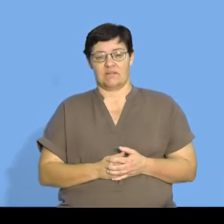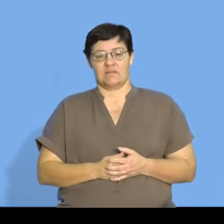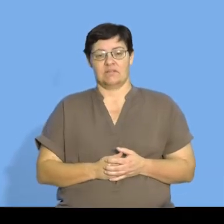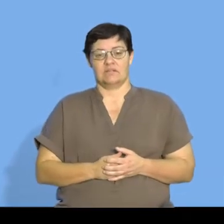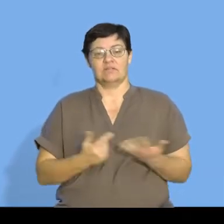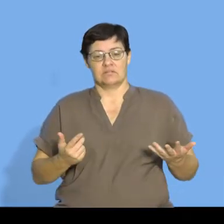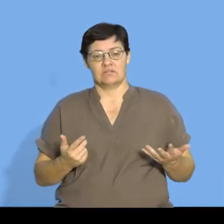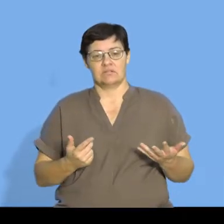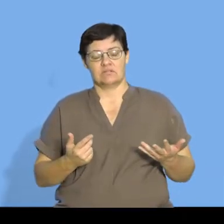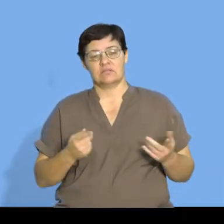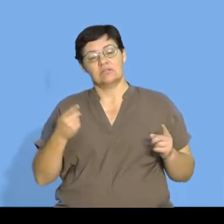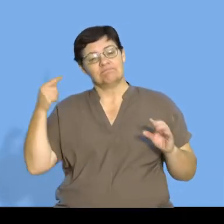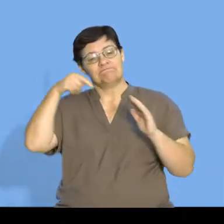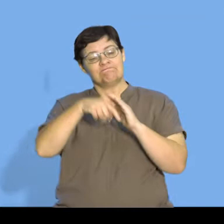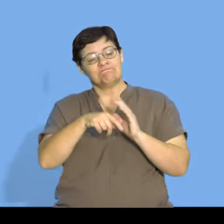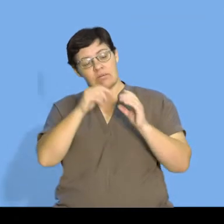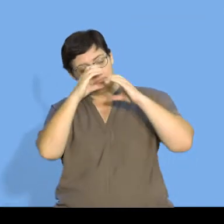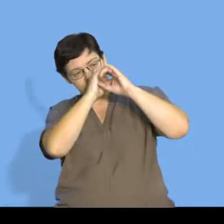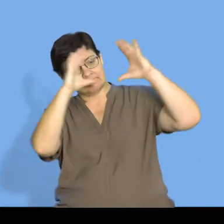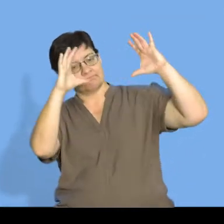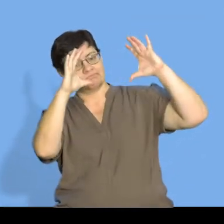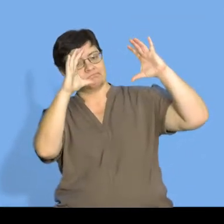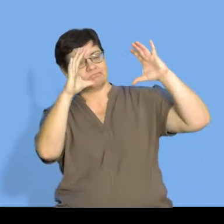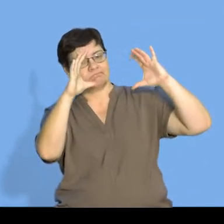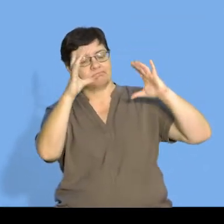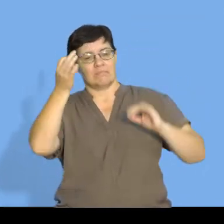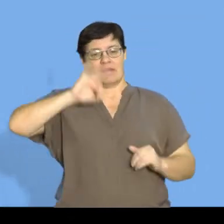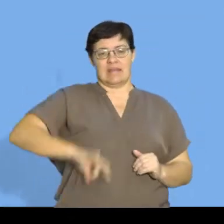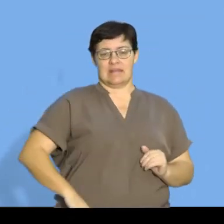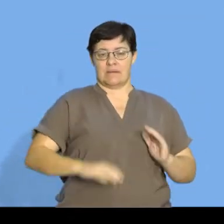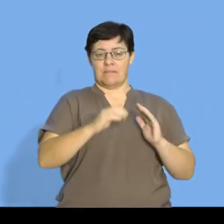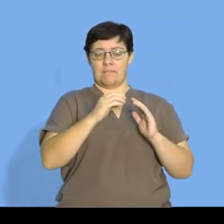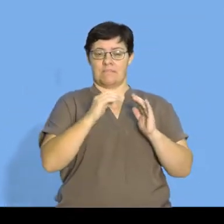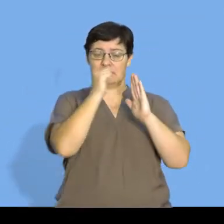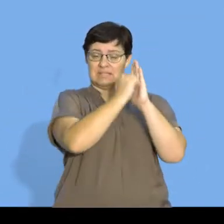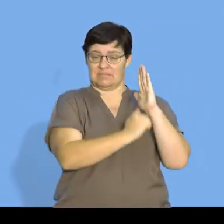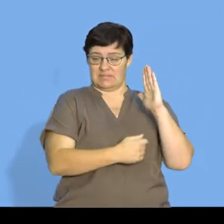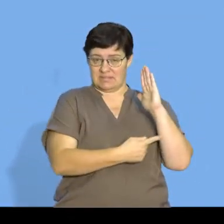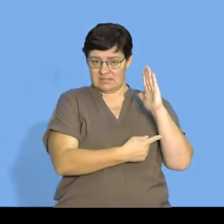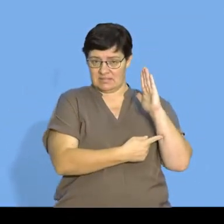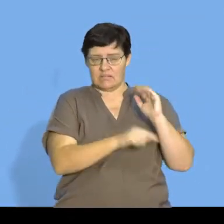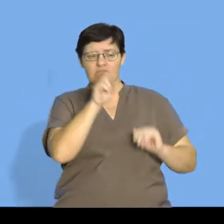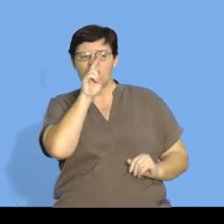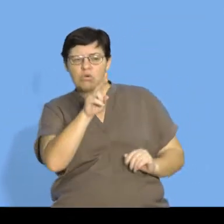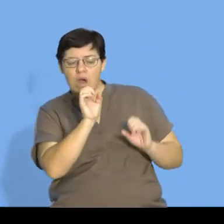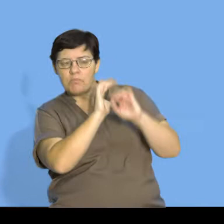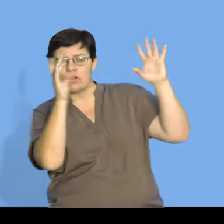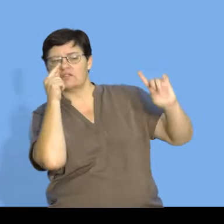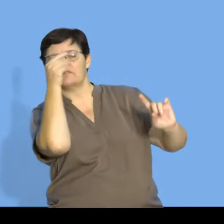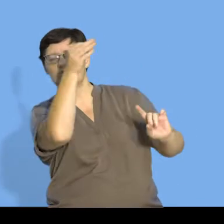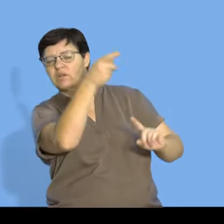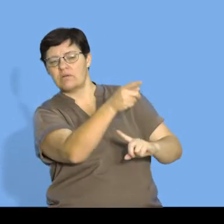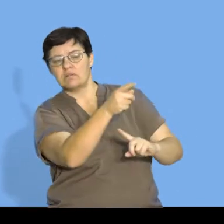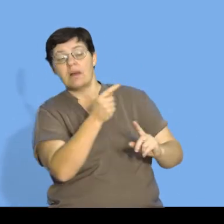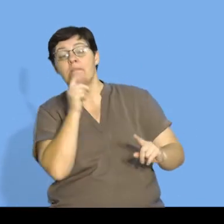it comes to your projected income statement, obviously, there you're looking at what you're looking at your projected income statement. You're looking